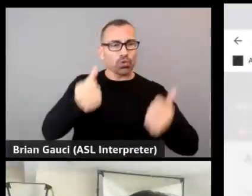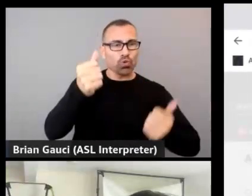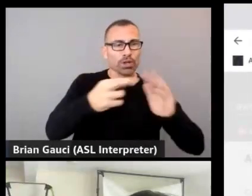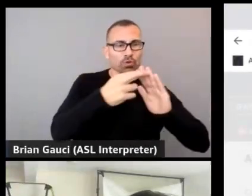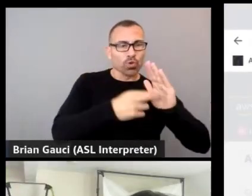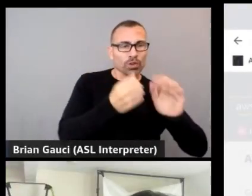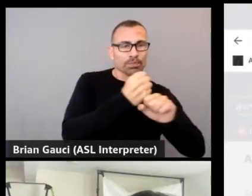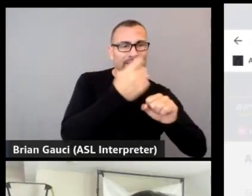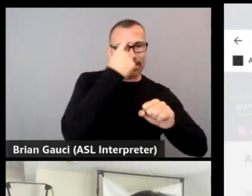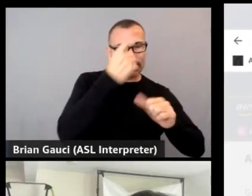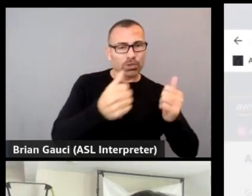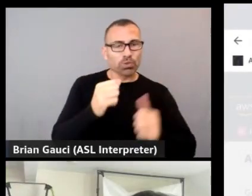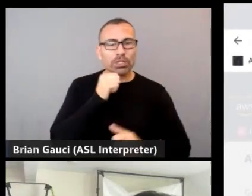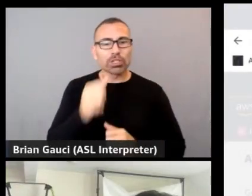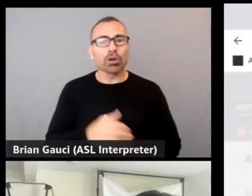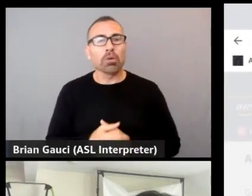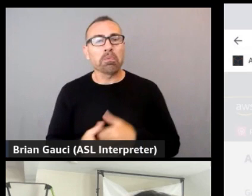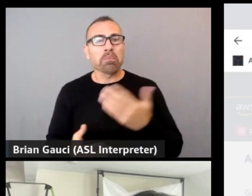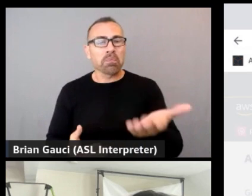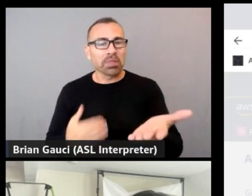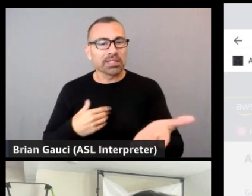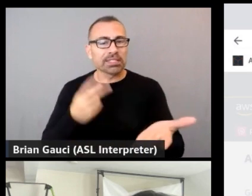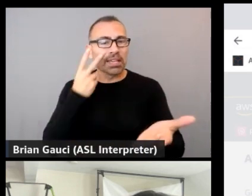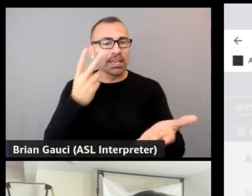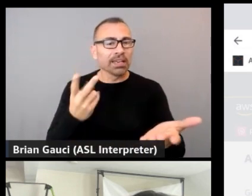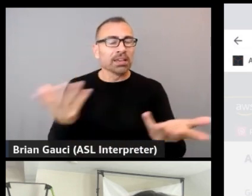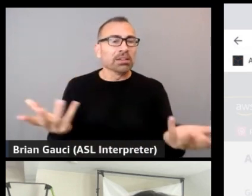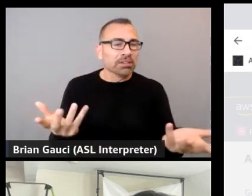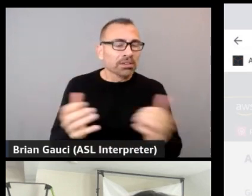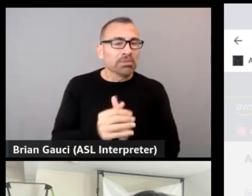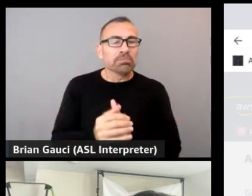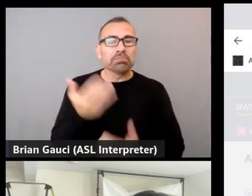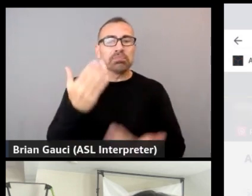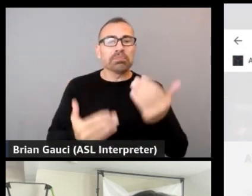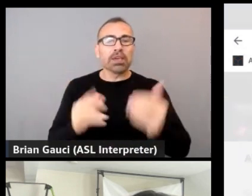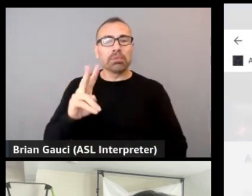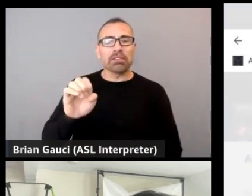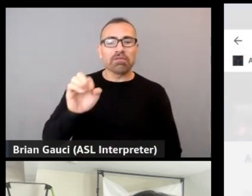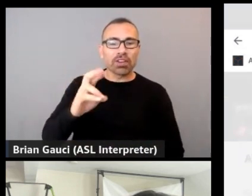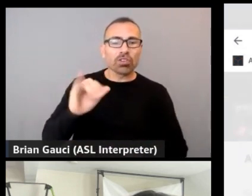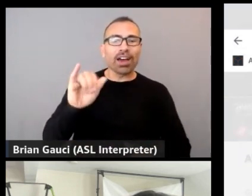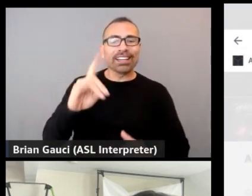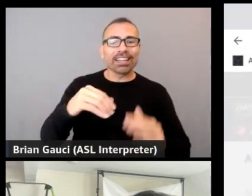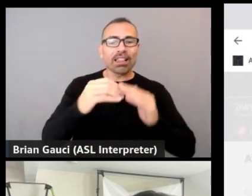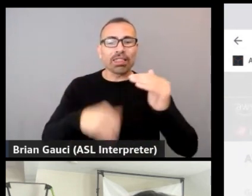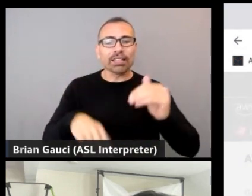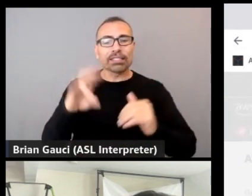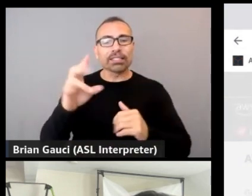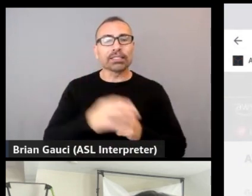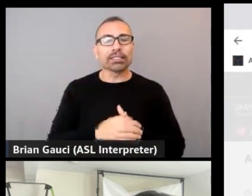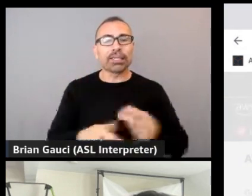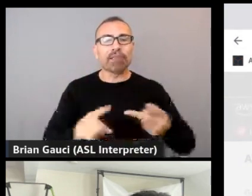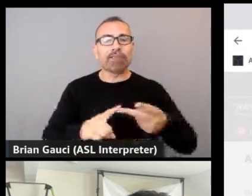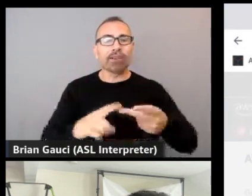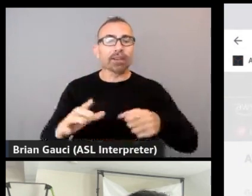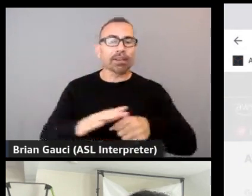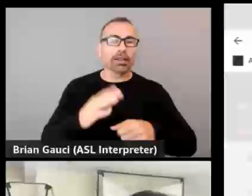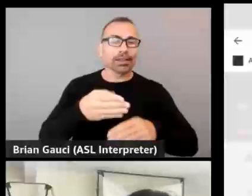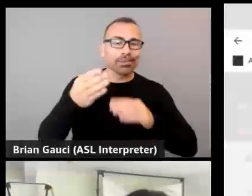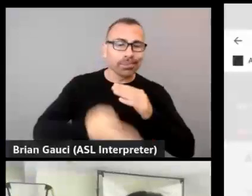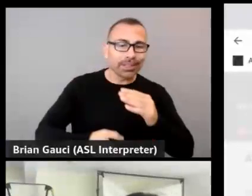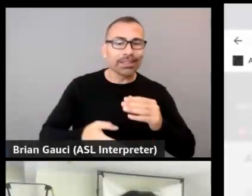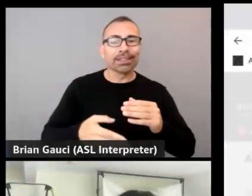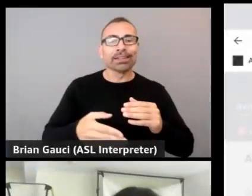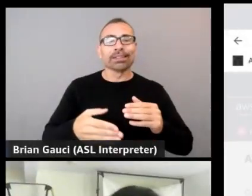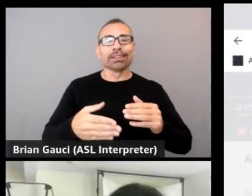let's say my vendor ID is less than 7. In this case, completeness passenger count means that 97% of that passenger count